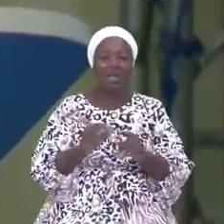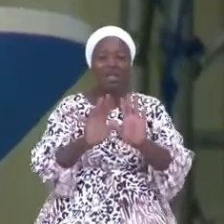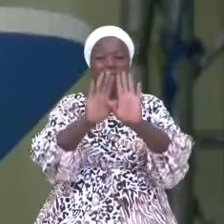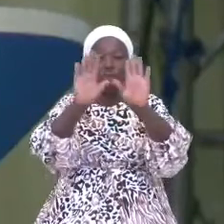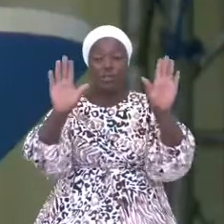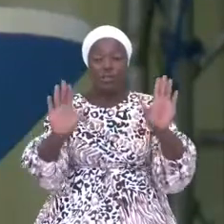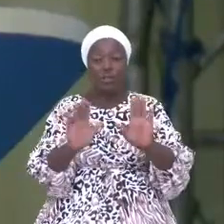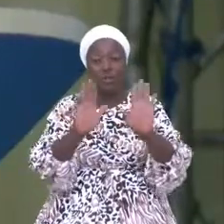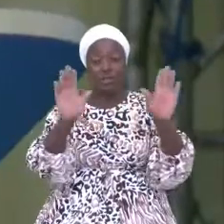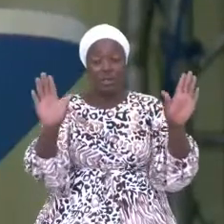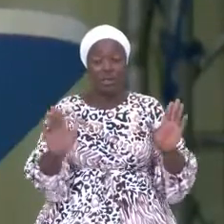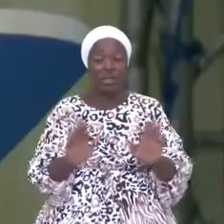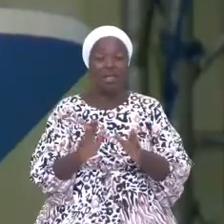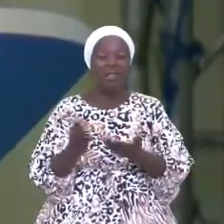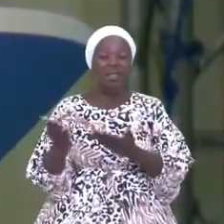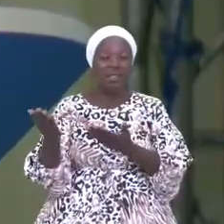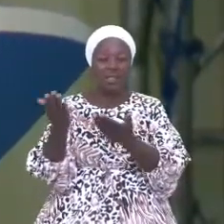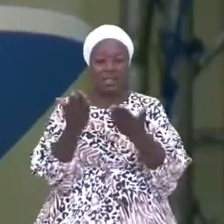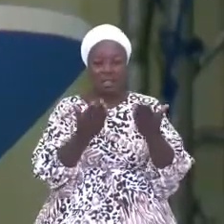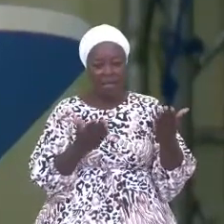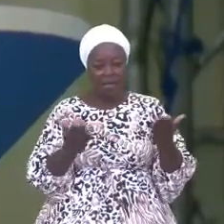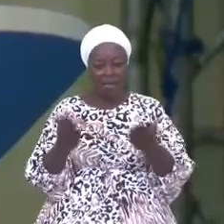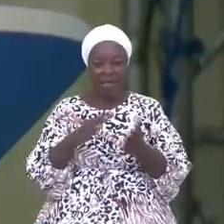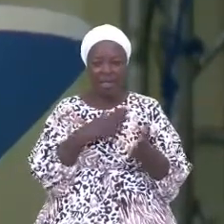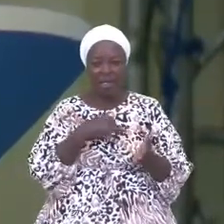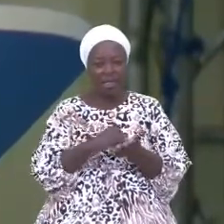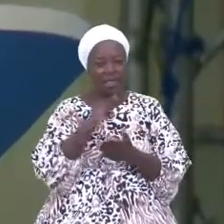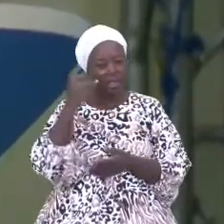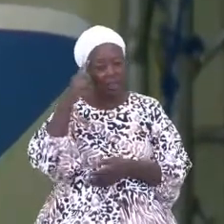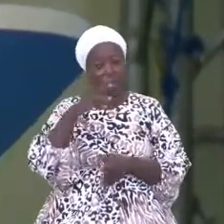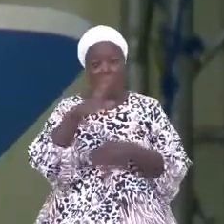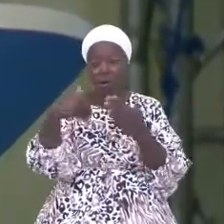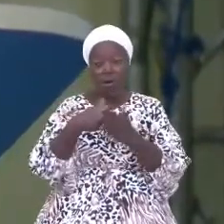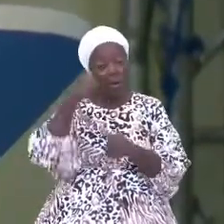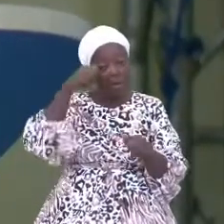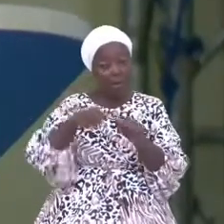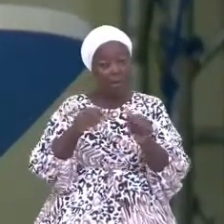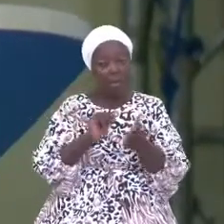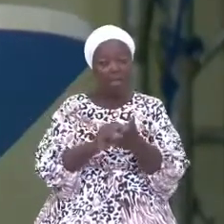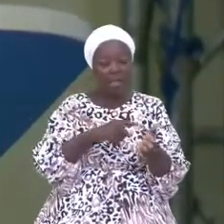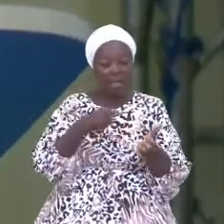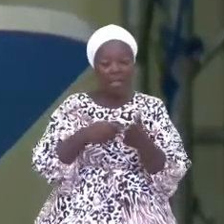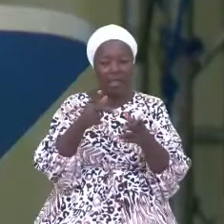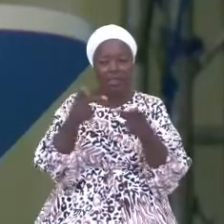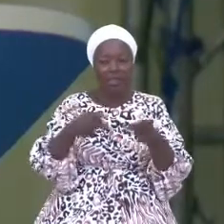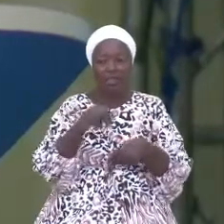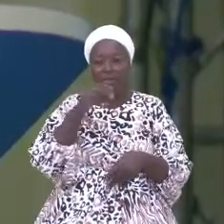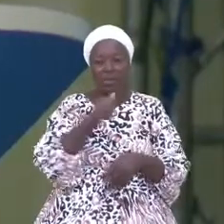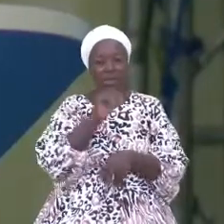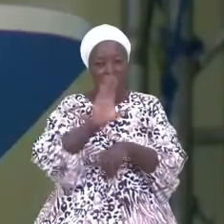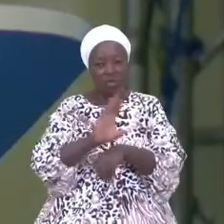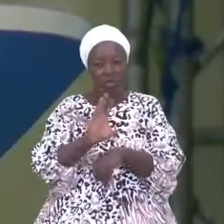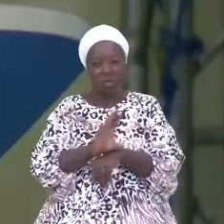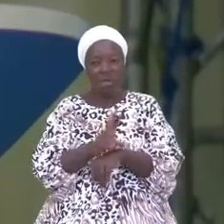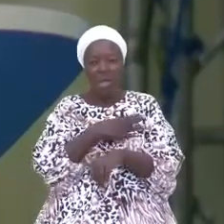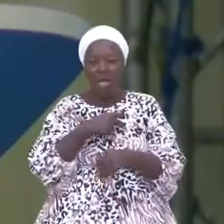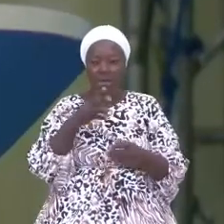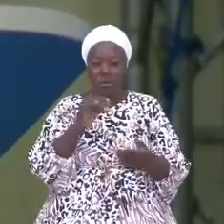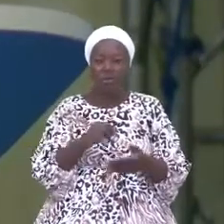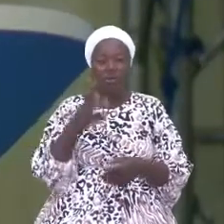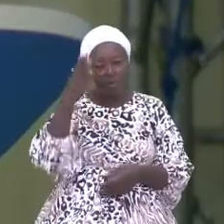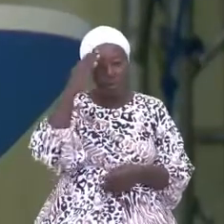place is not a church, but we use it for the crusade and for all other things. So please, all